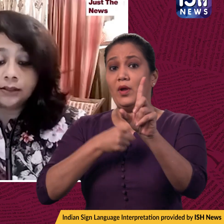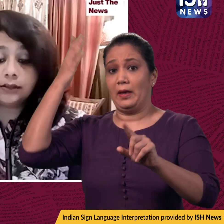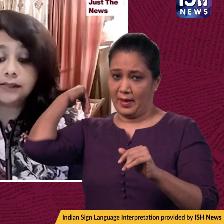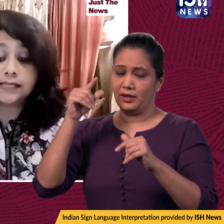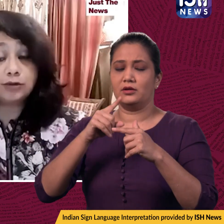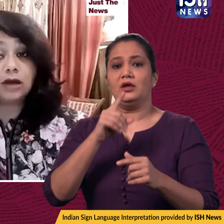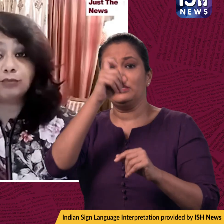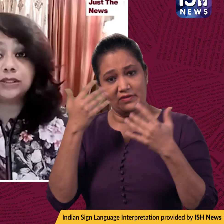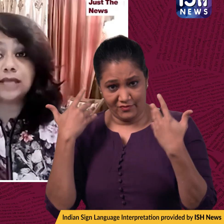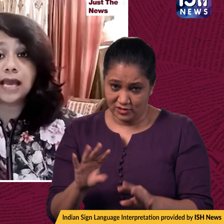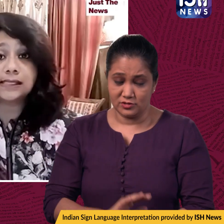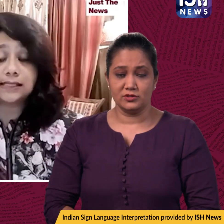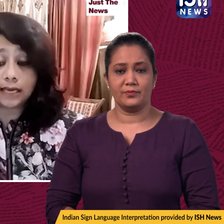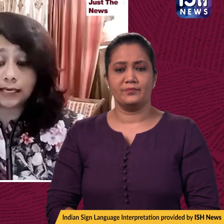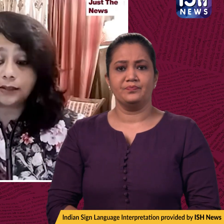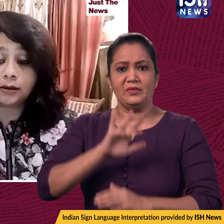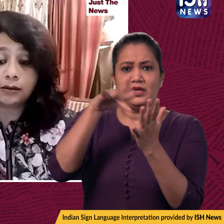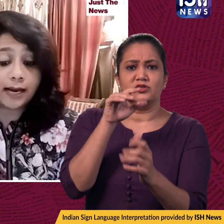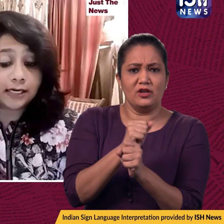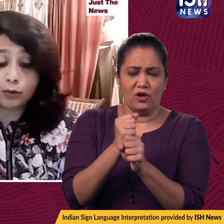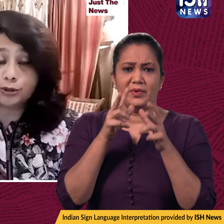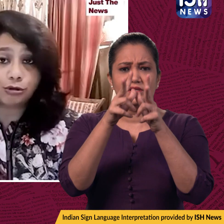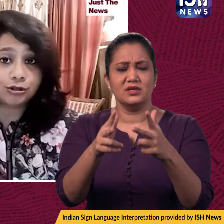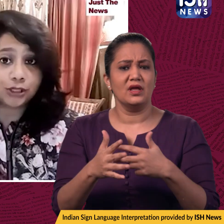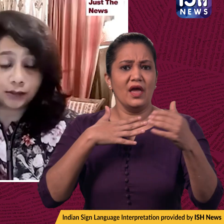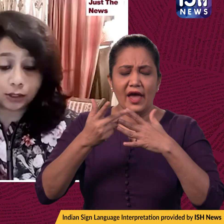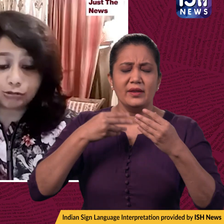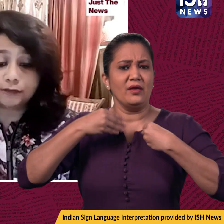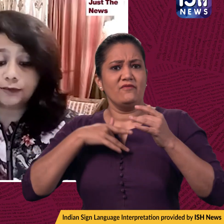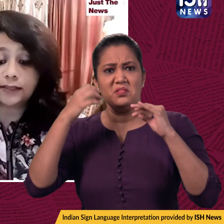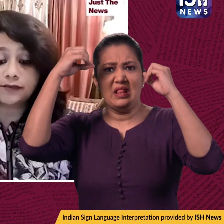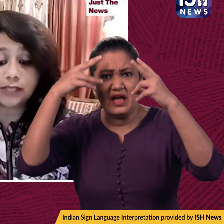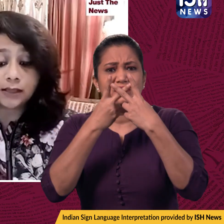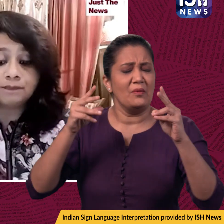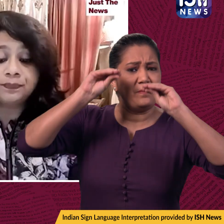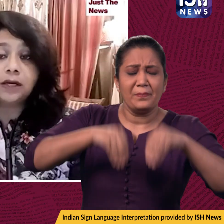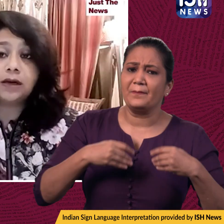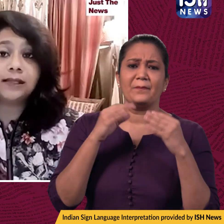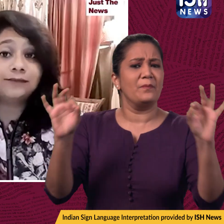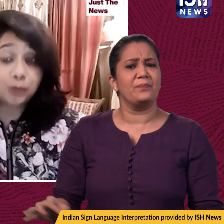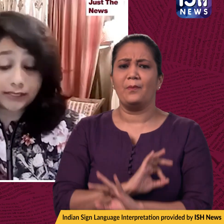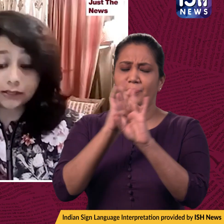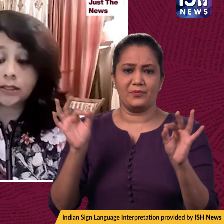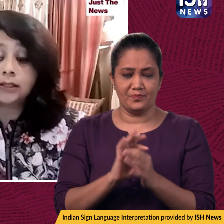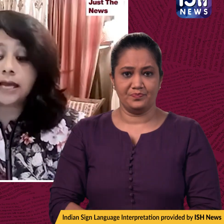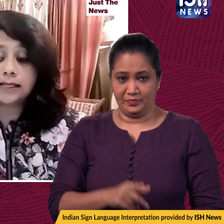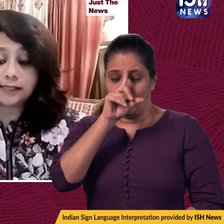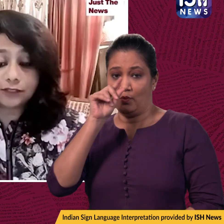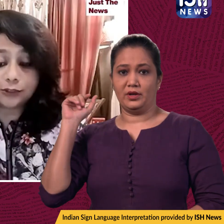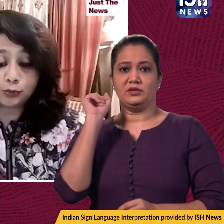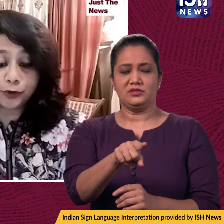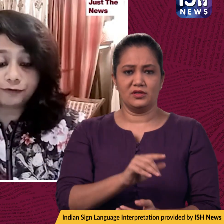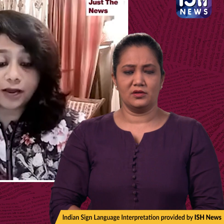year. The central government has denied any coal shortage in the country. In fact, they've said and they've tweeted